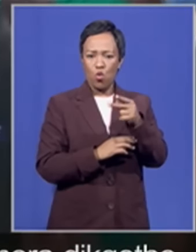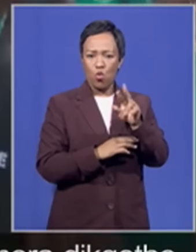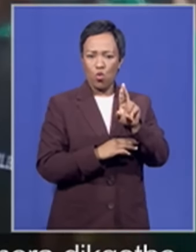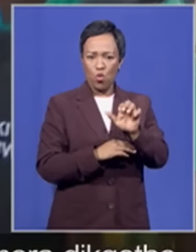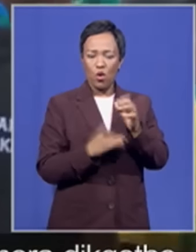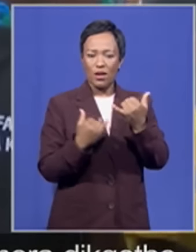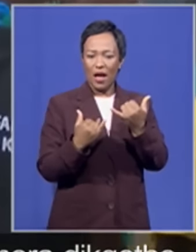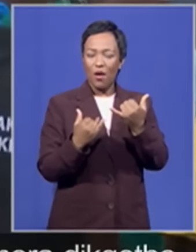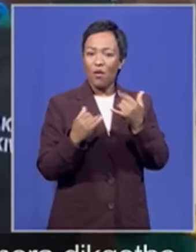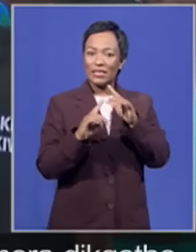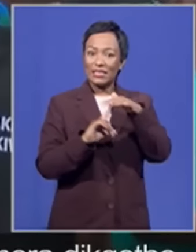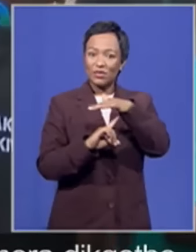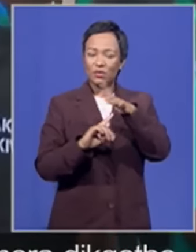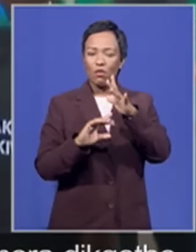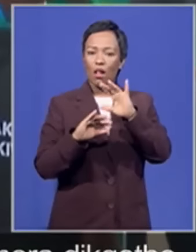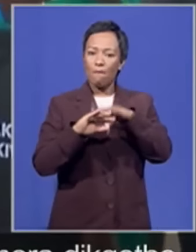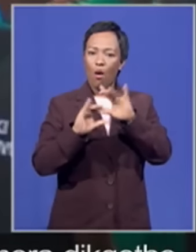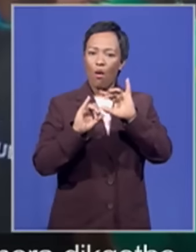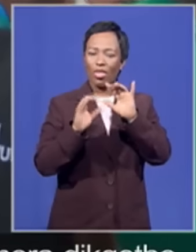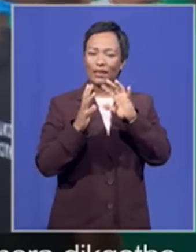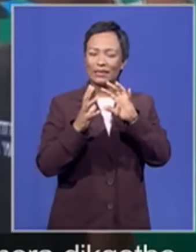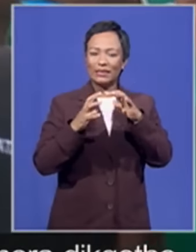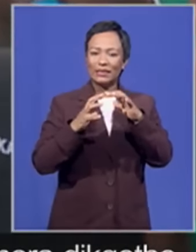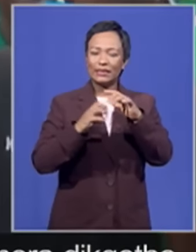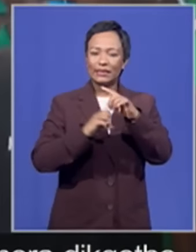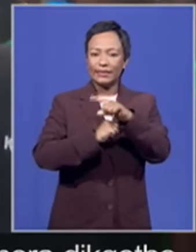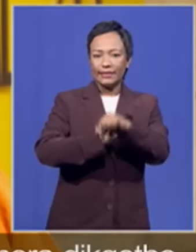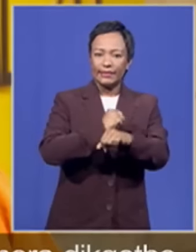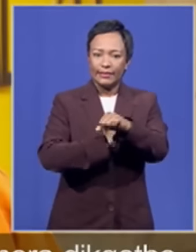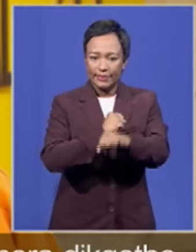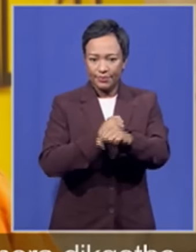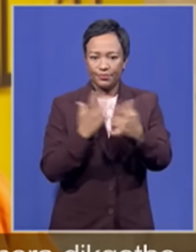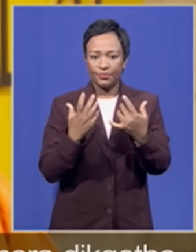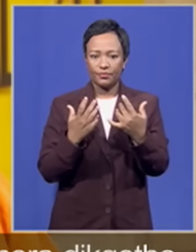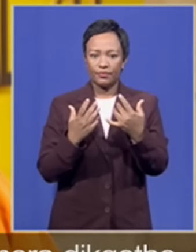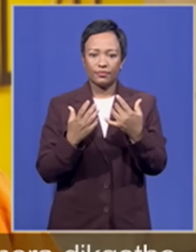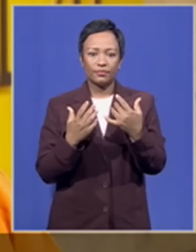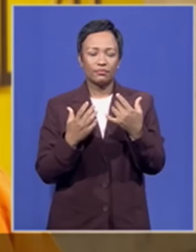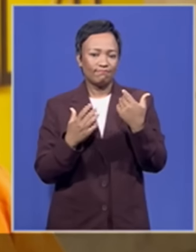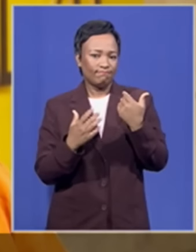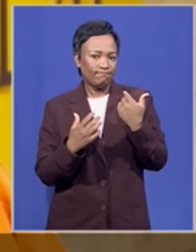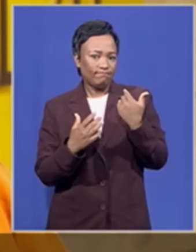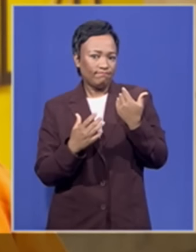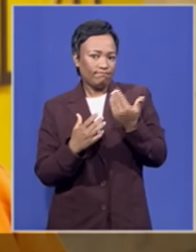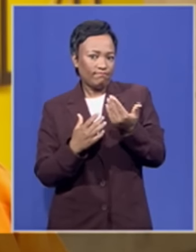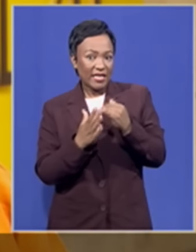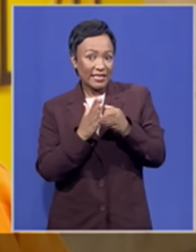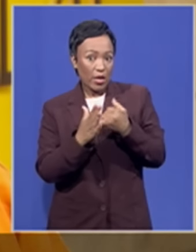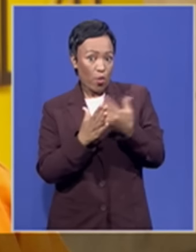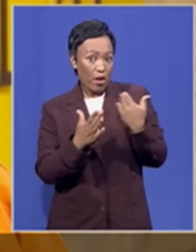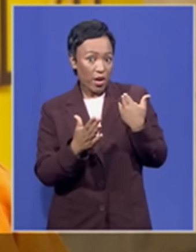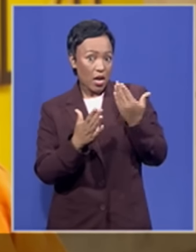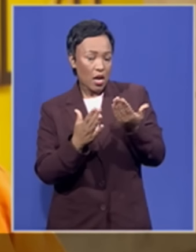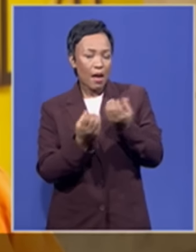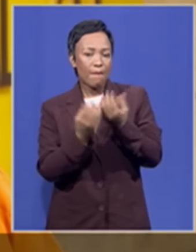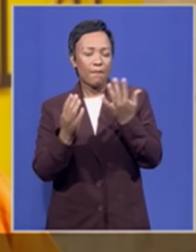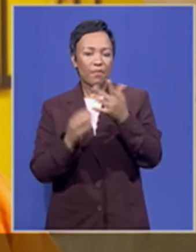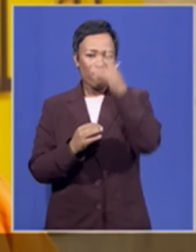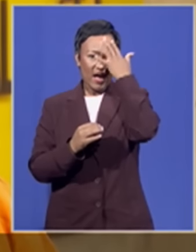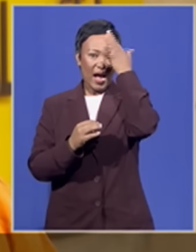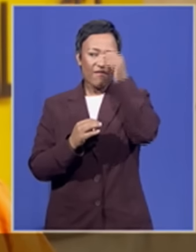mmusong. Since January 2024 up until now, Amnesty has been actively documenting different violations that the